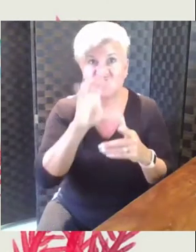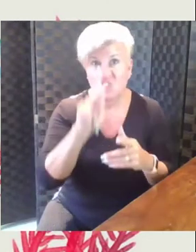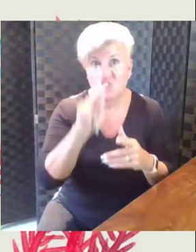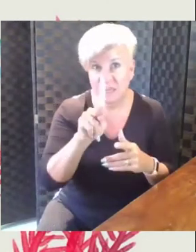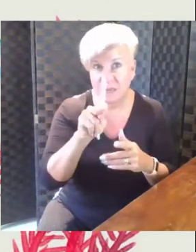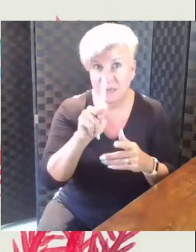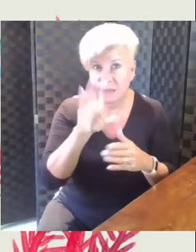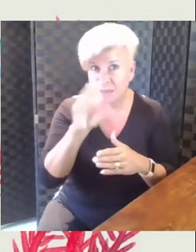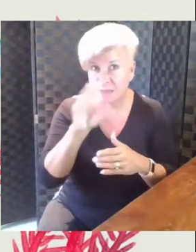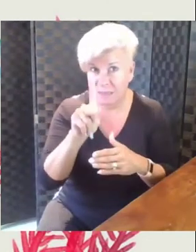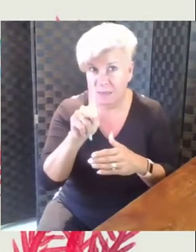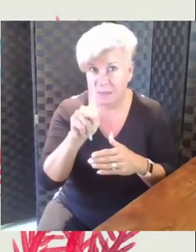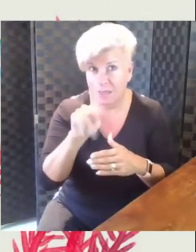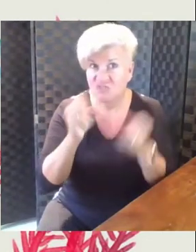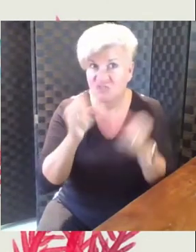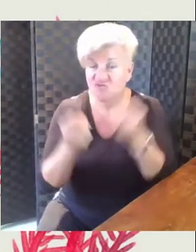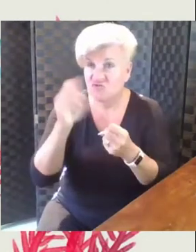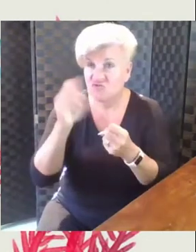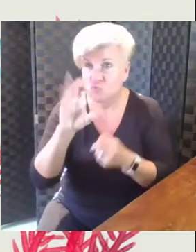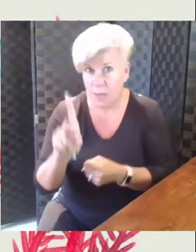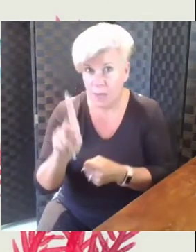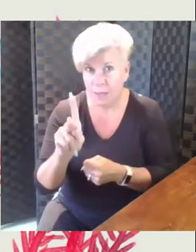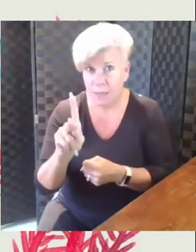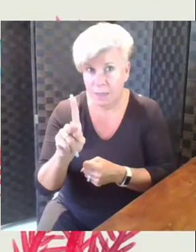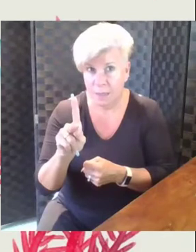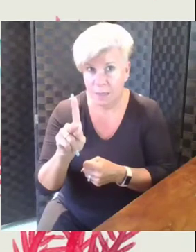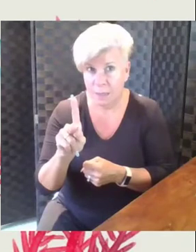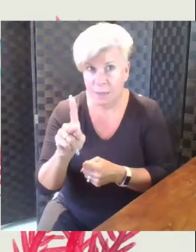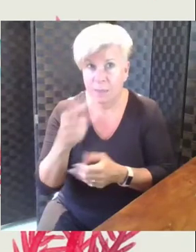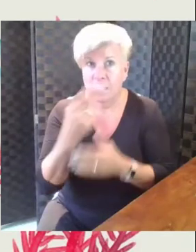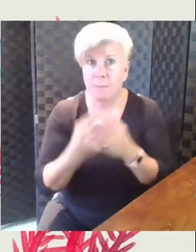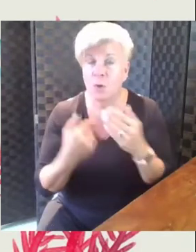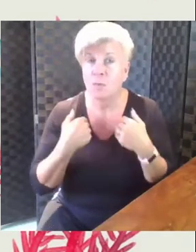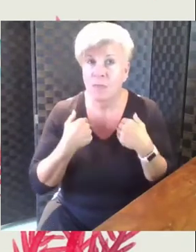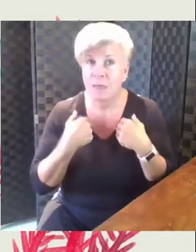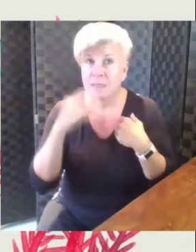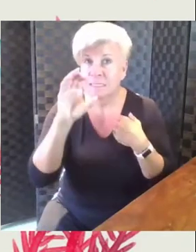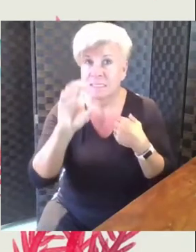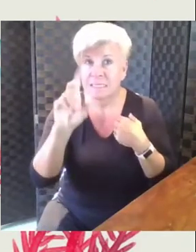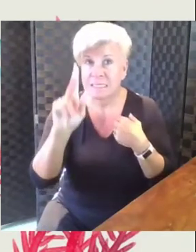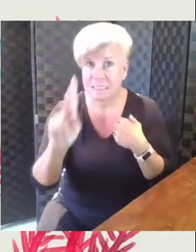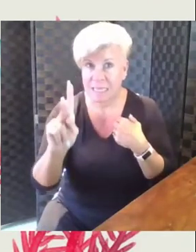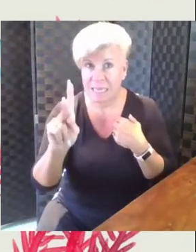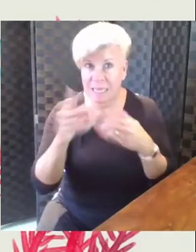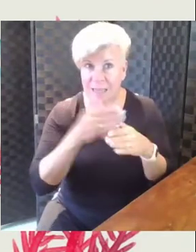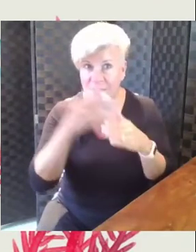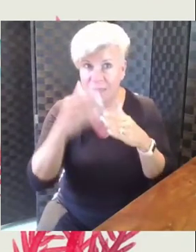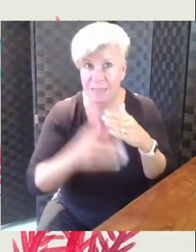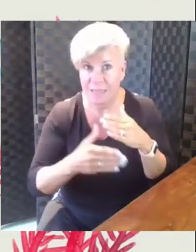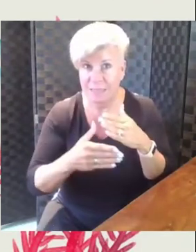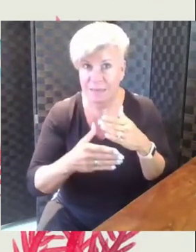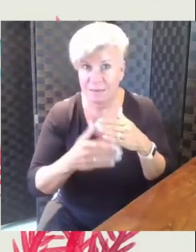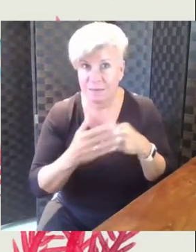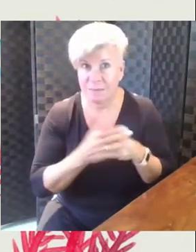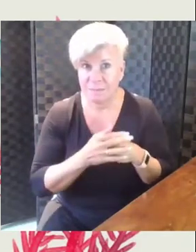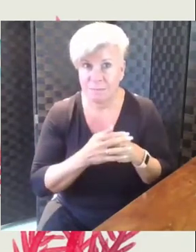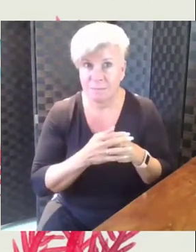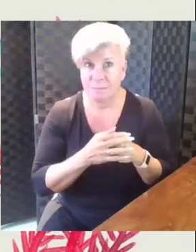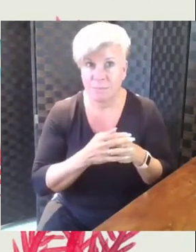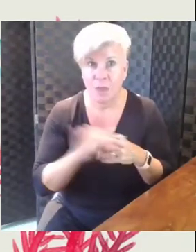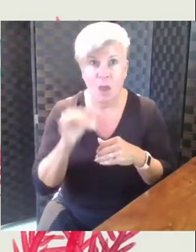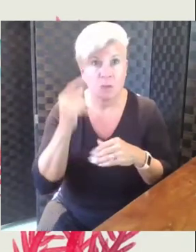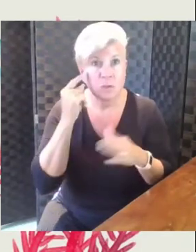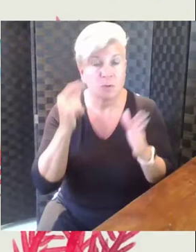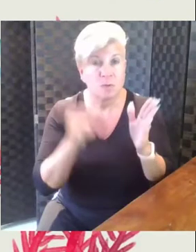chick and truck. Notice they both have the CK at the end. I